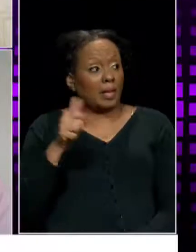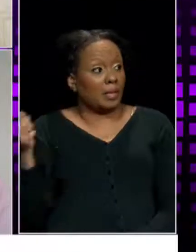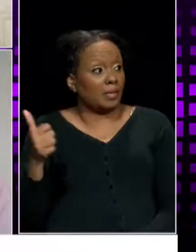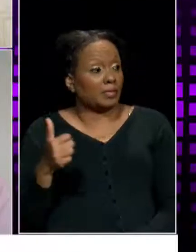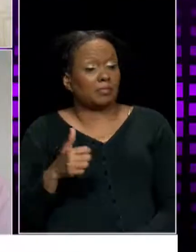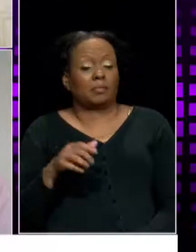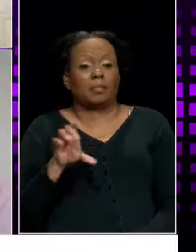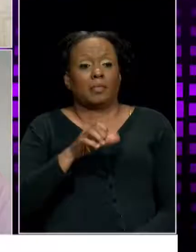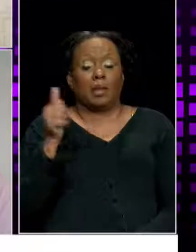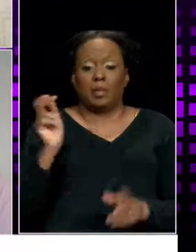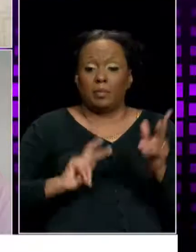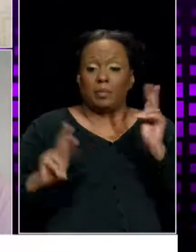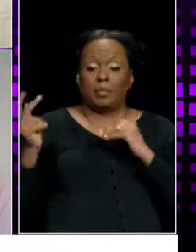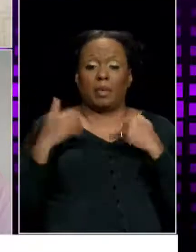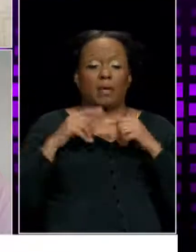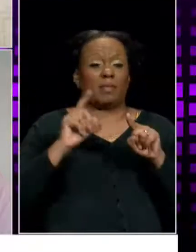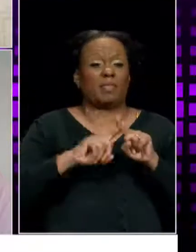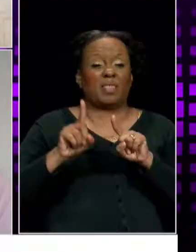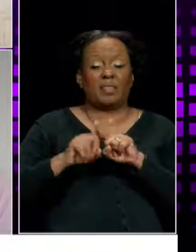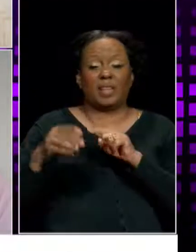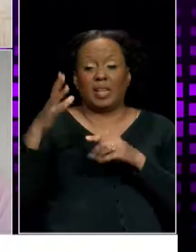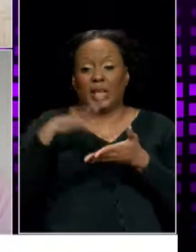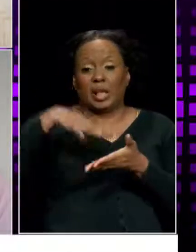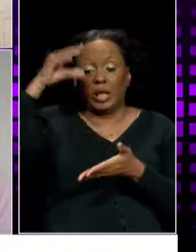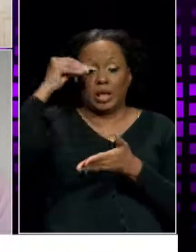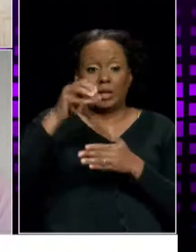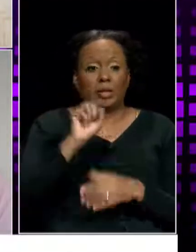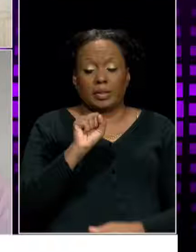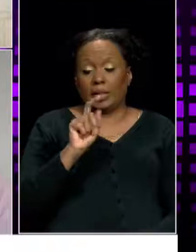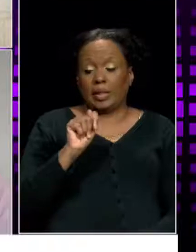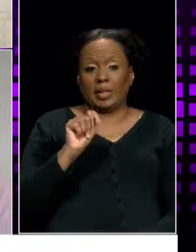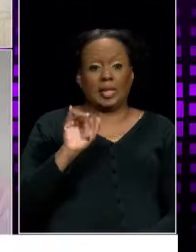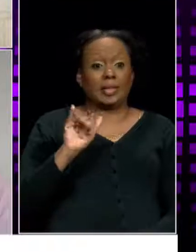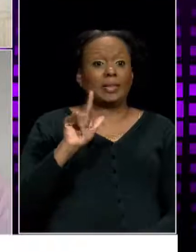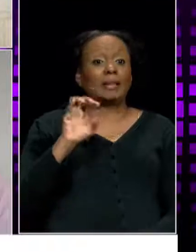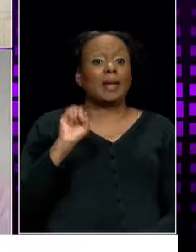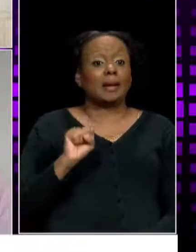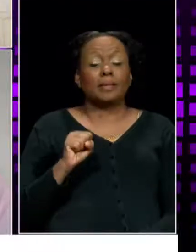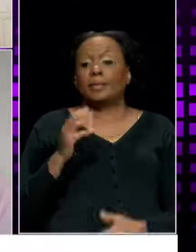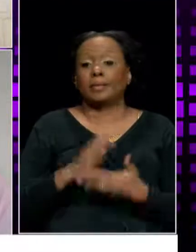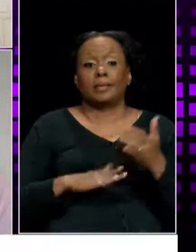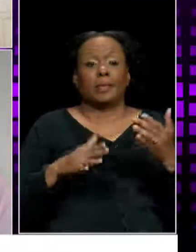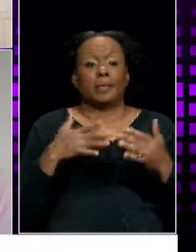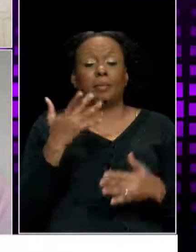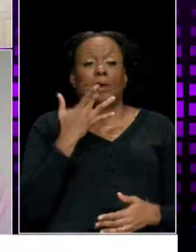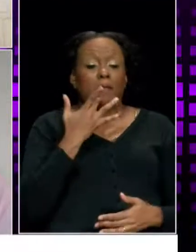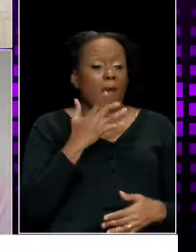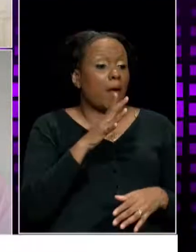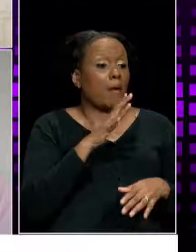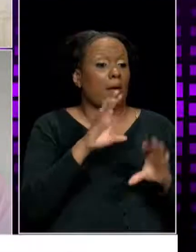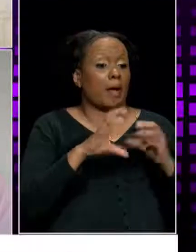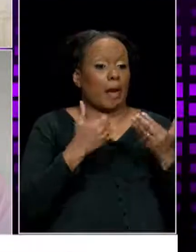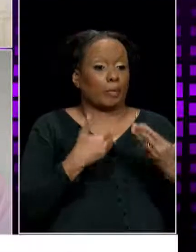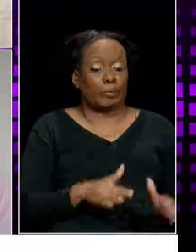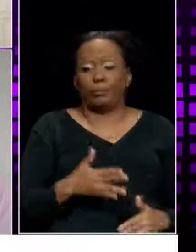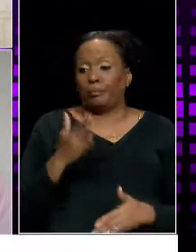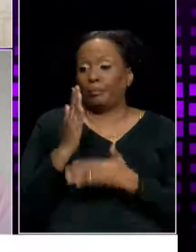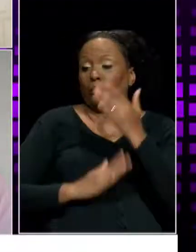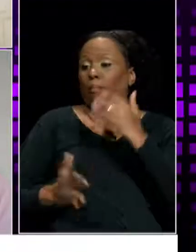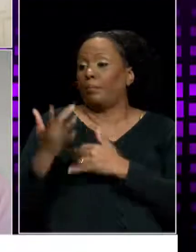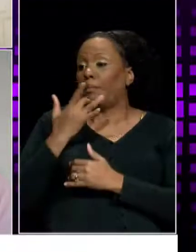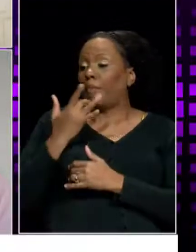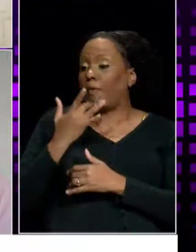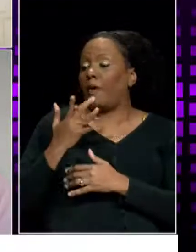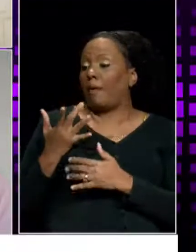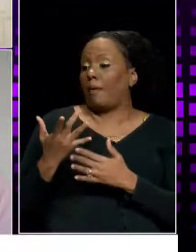learning styles who may work better at home and some may work better in the classroom. Some want to be able to raise their hand and some want to be able to click that